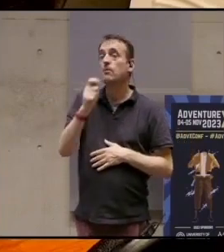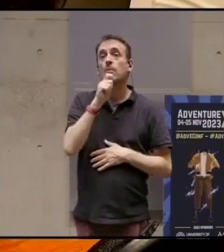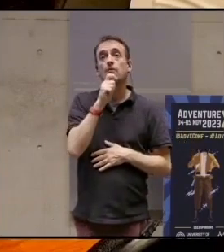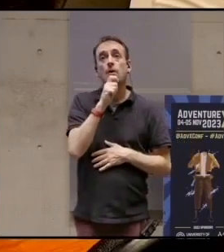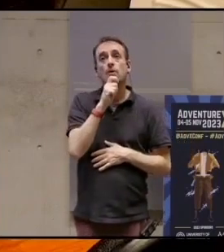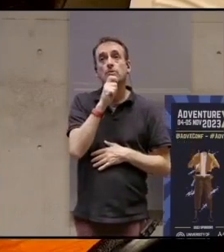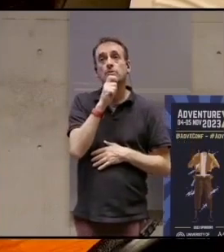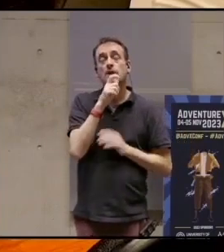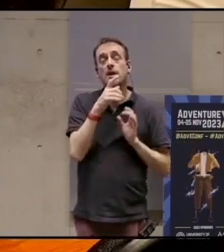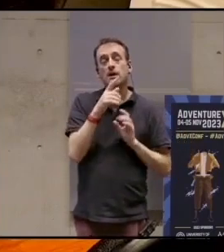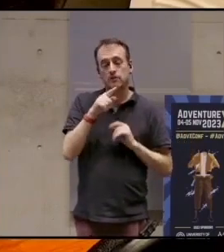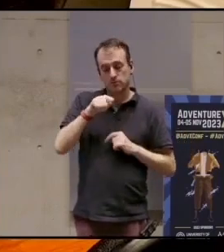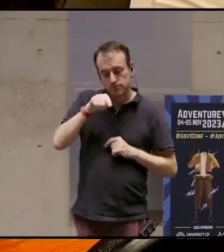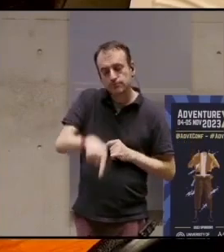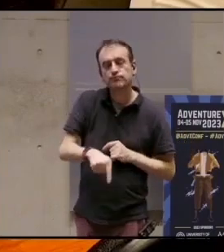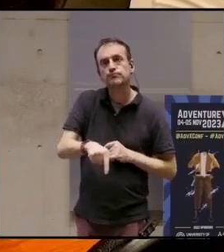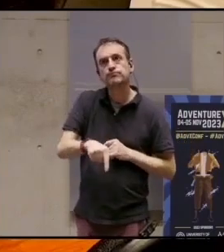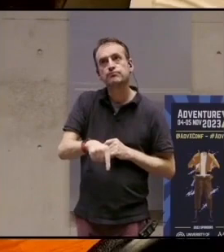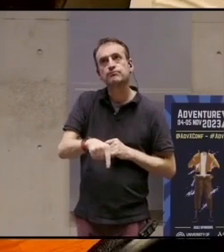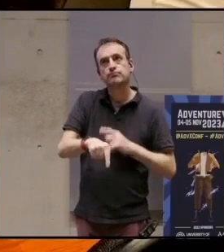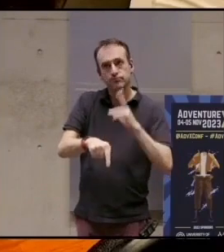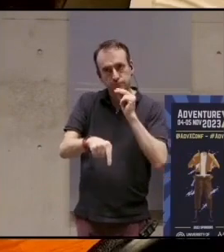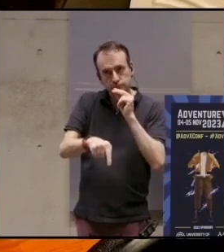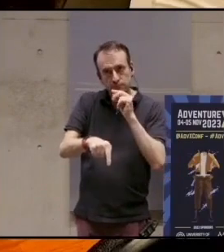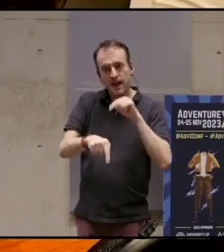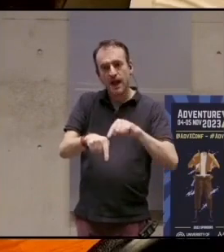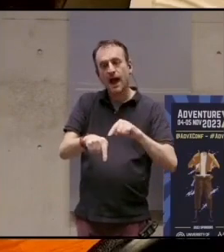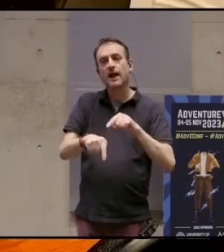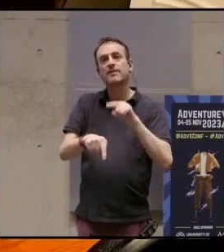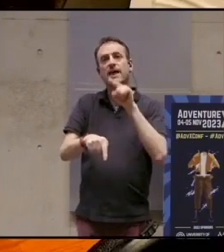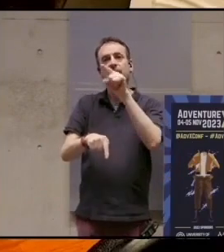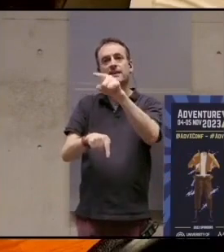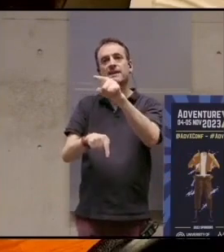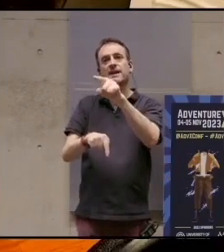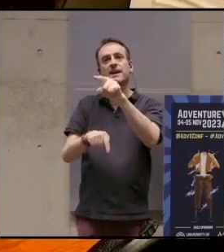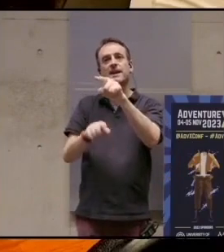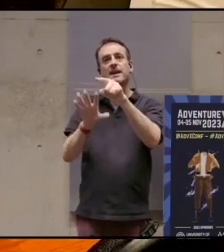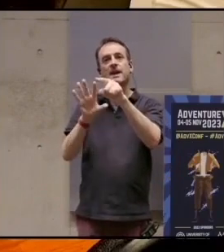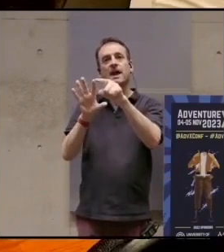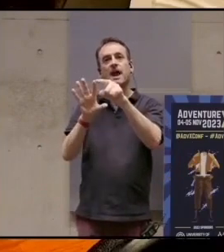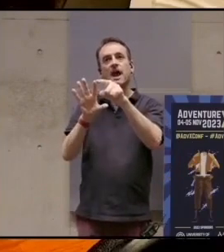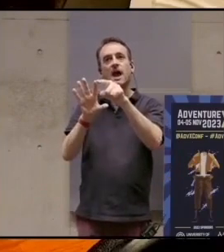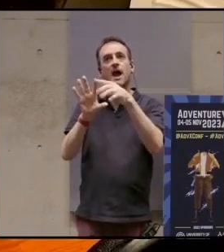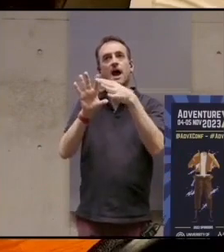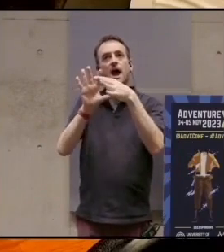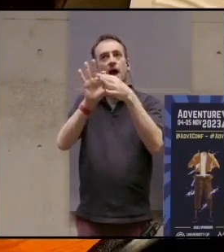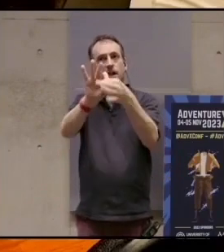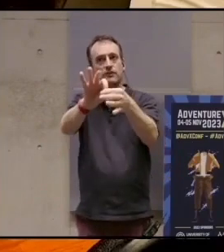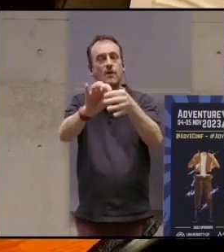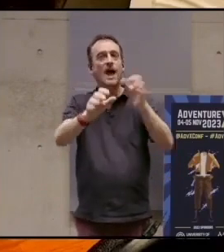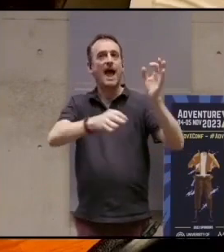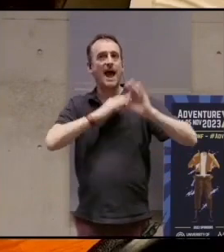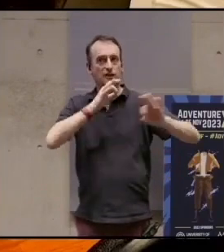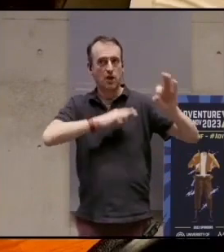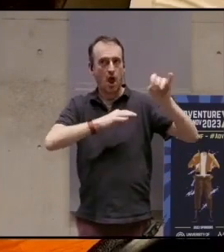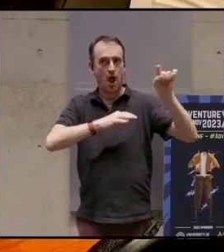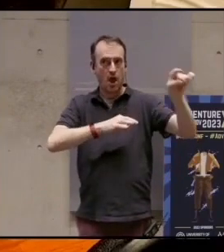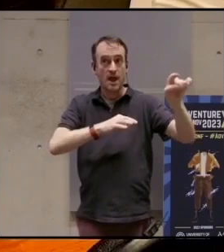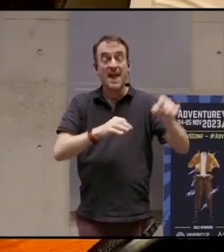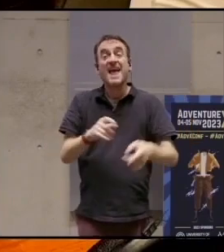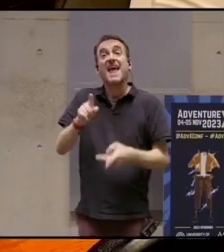usually a little button on it that is a push to talk, and the actors cannot hear you when you are not pushing the little button because they are in a soundproof